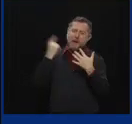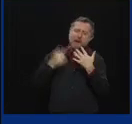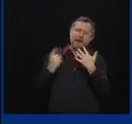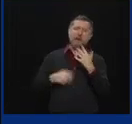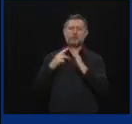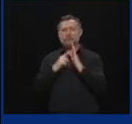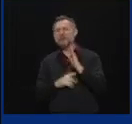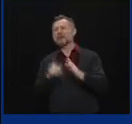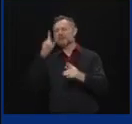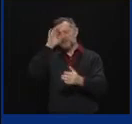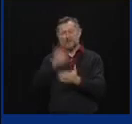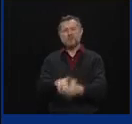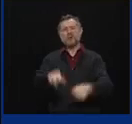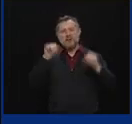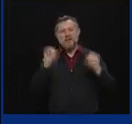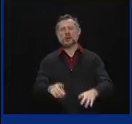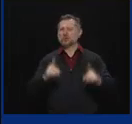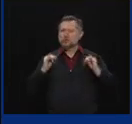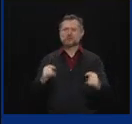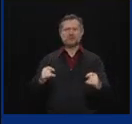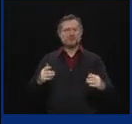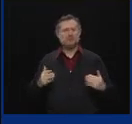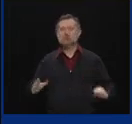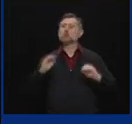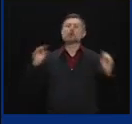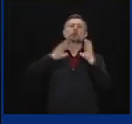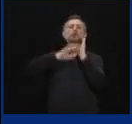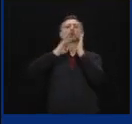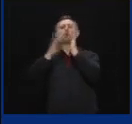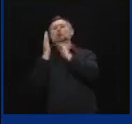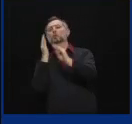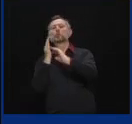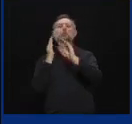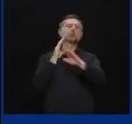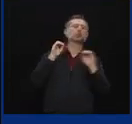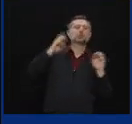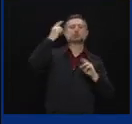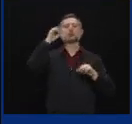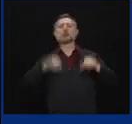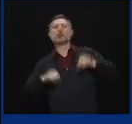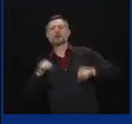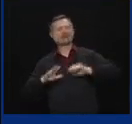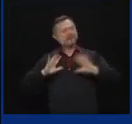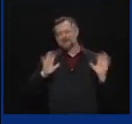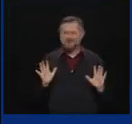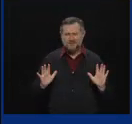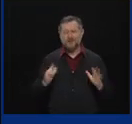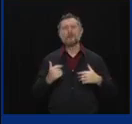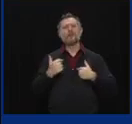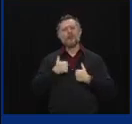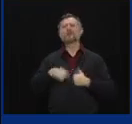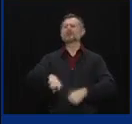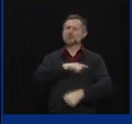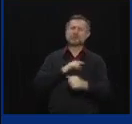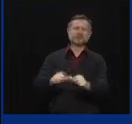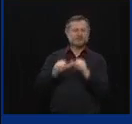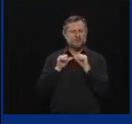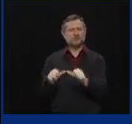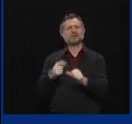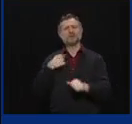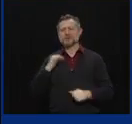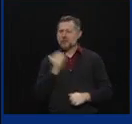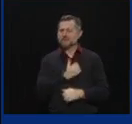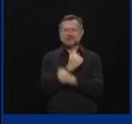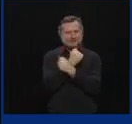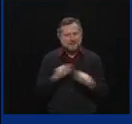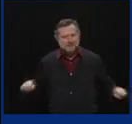there. There's no reason not to. We continue to do this for our own safety, our family safety, but also our